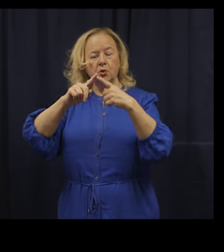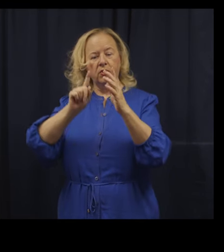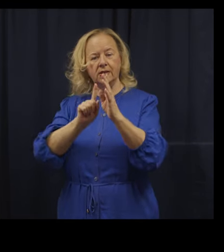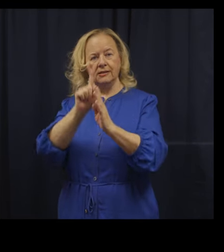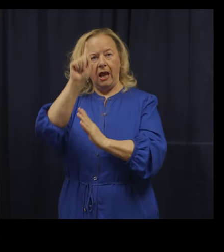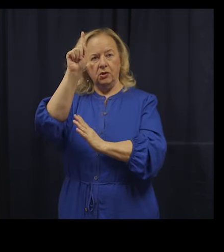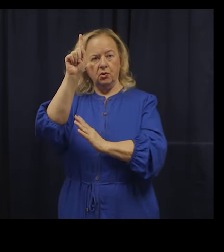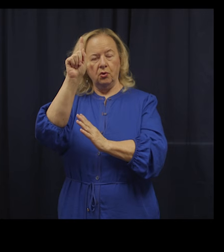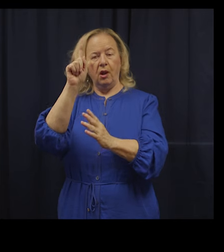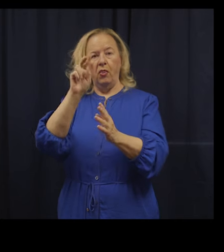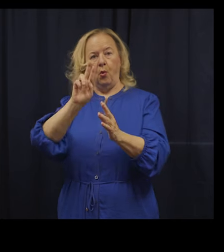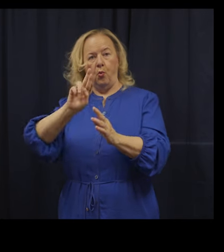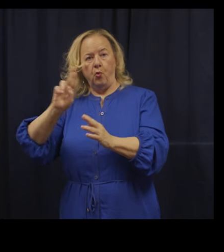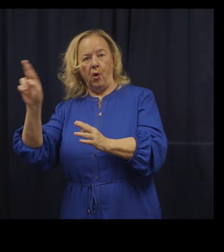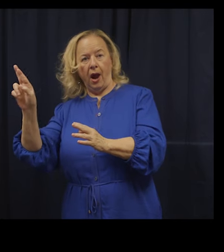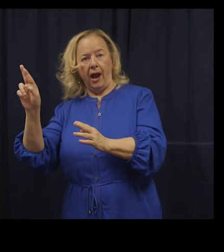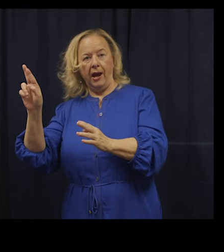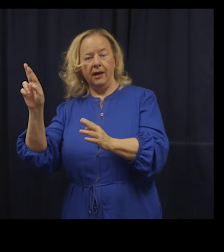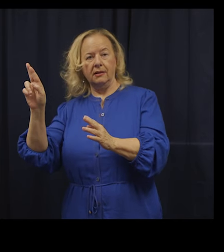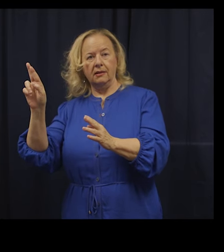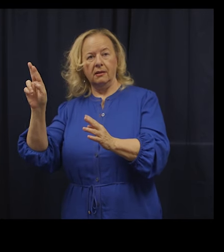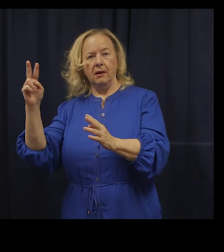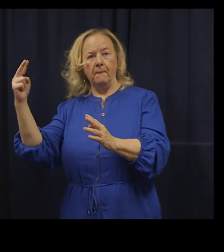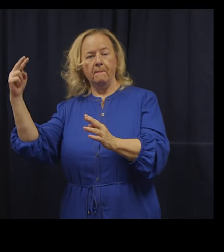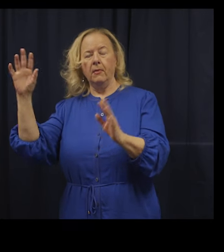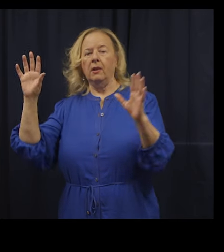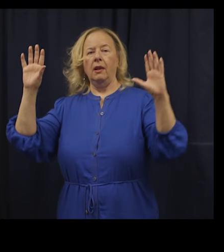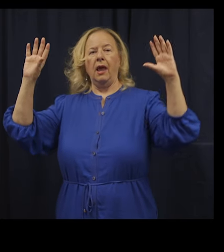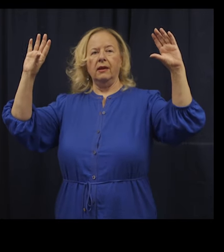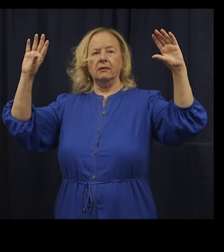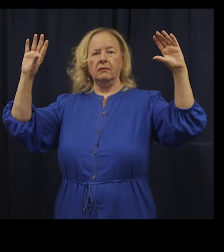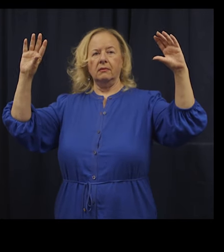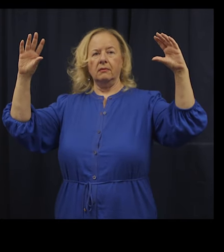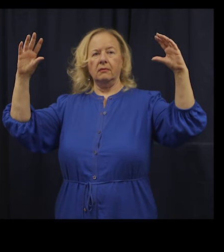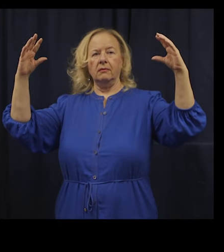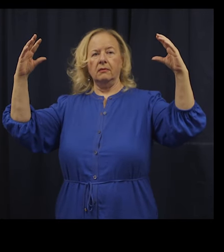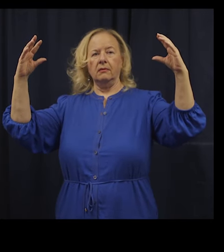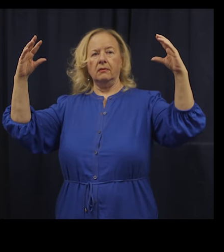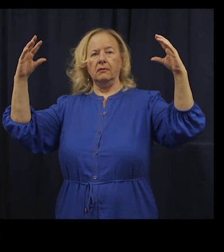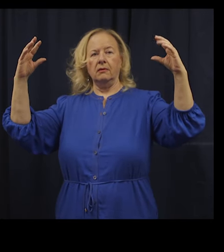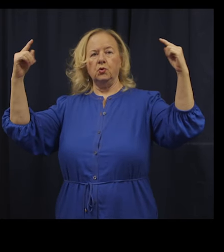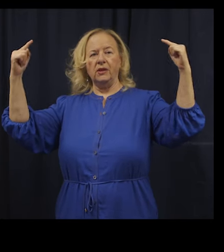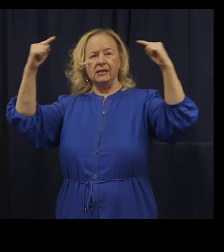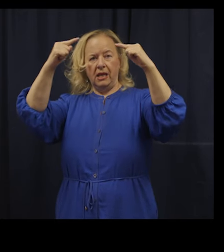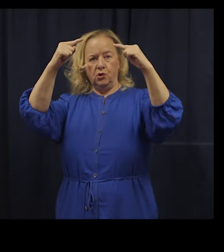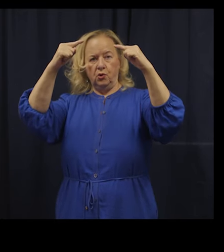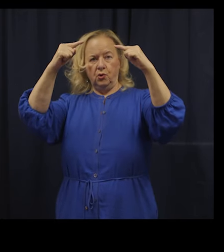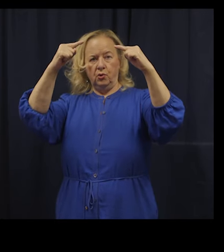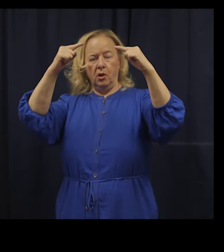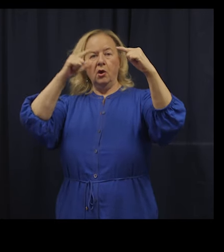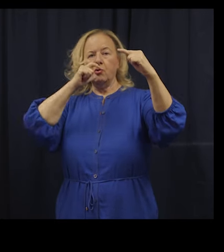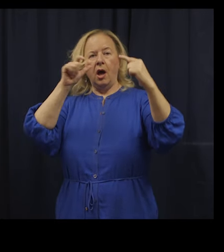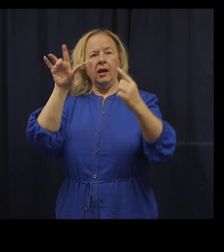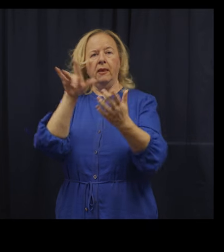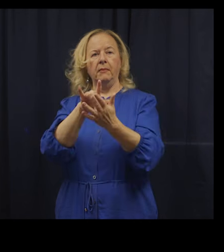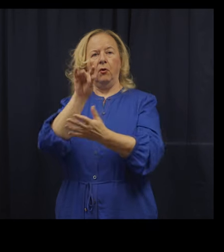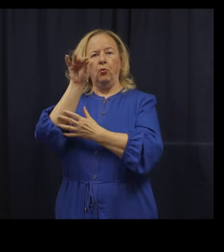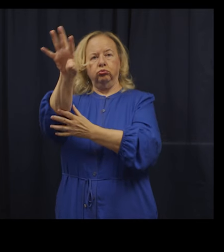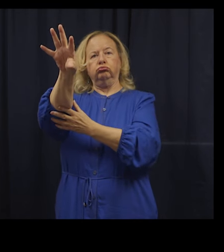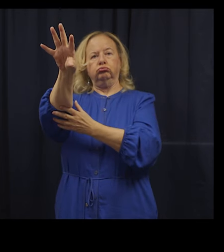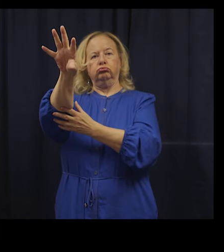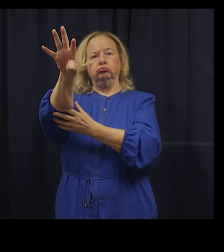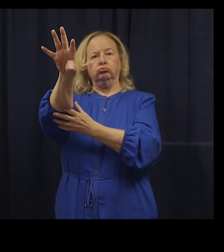the right were all to the left, pointing to the center. Do you notice they weren't in the middle? The flames were